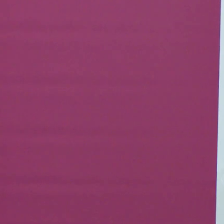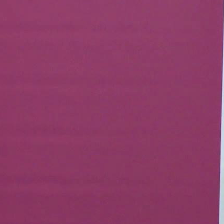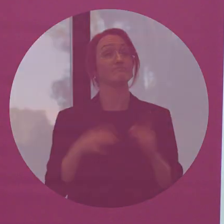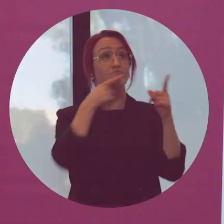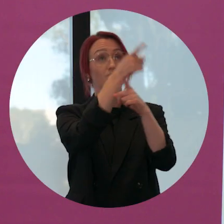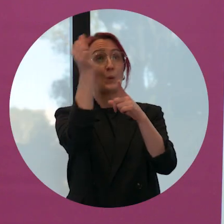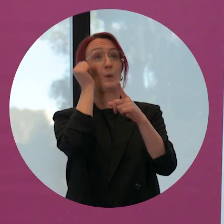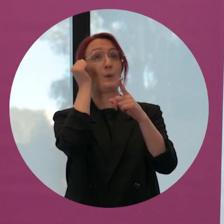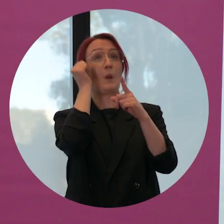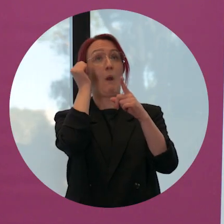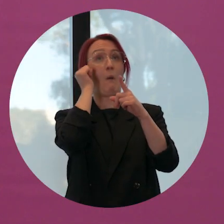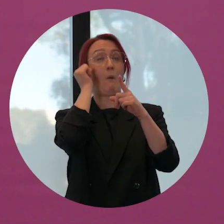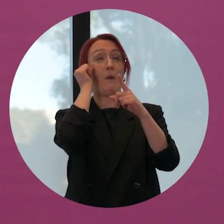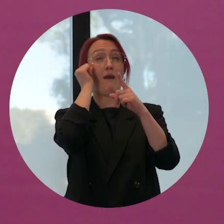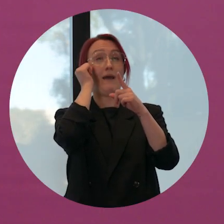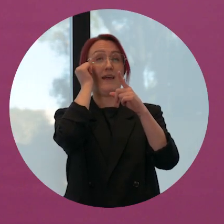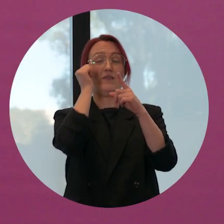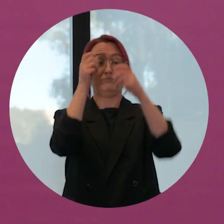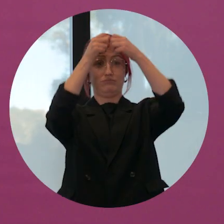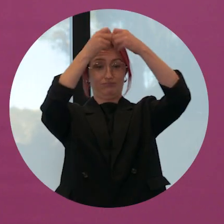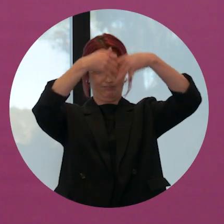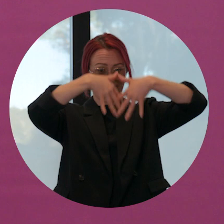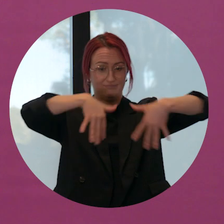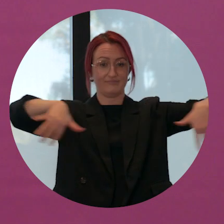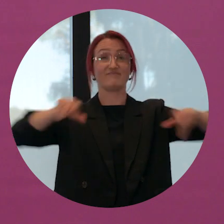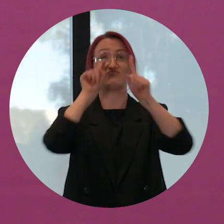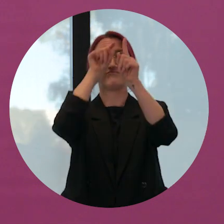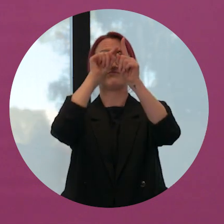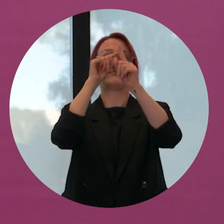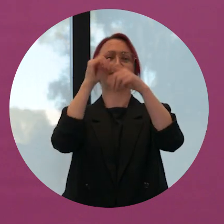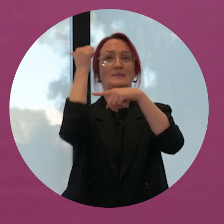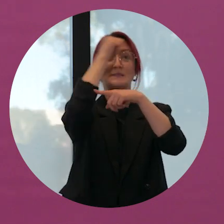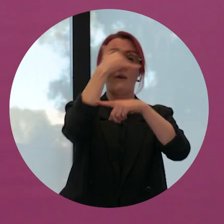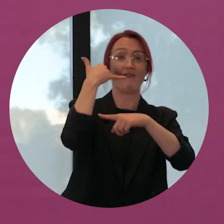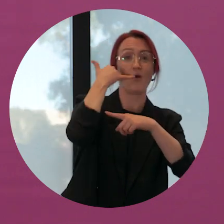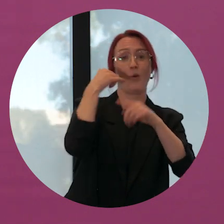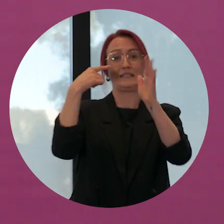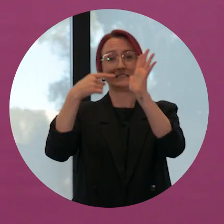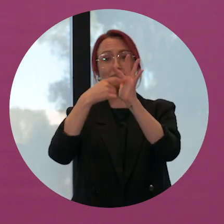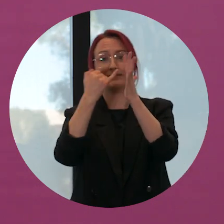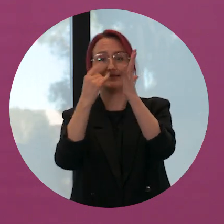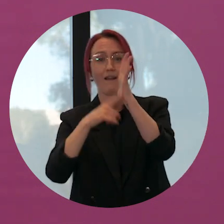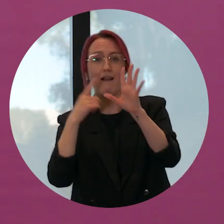Do you know where the bottom of the supply chain of your Samsung, iPhone and Tesla is?